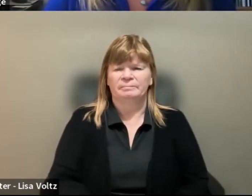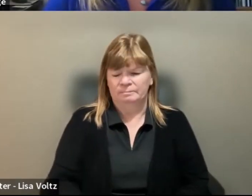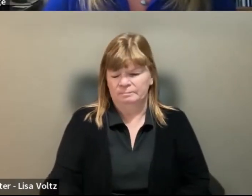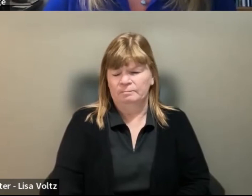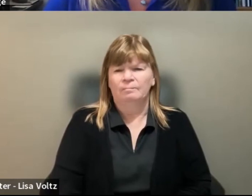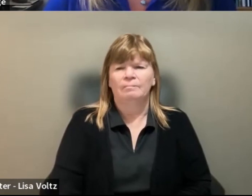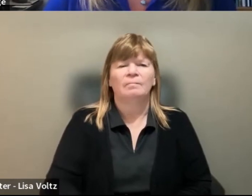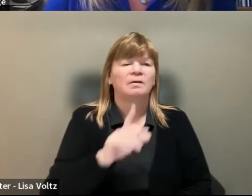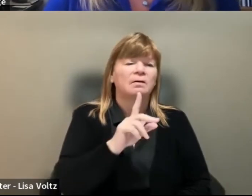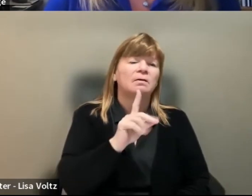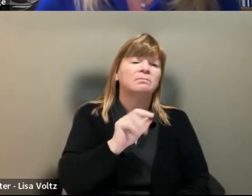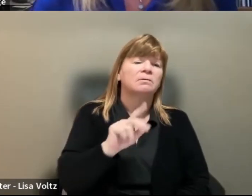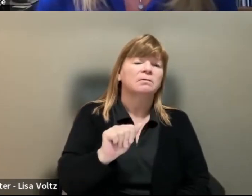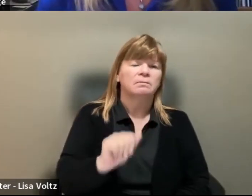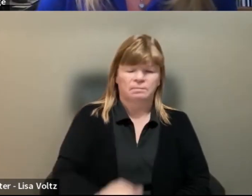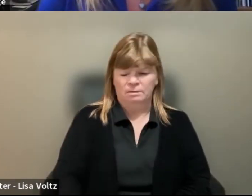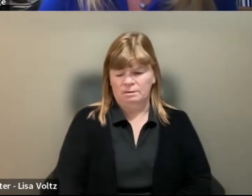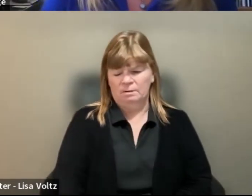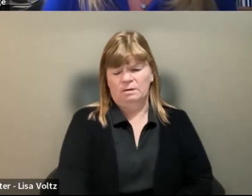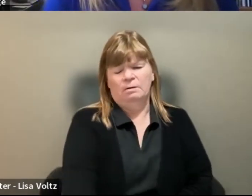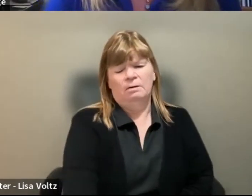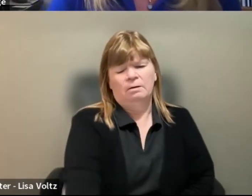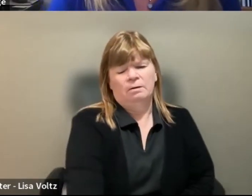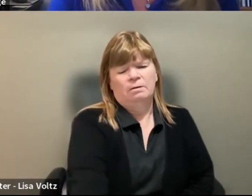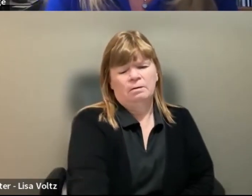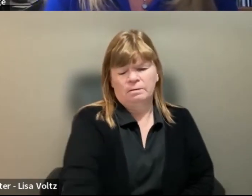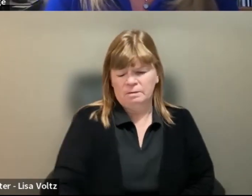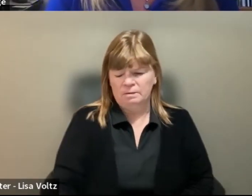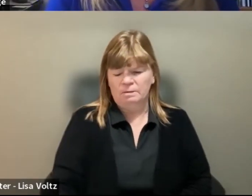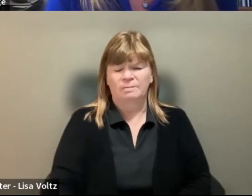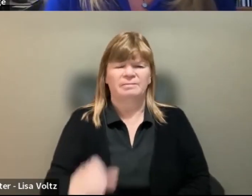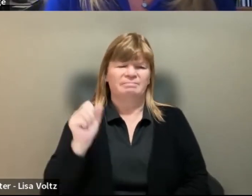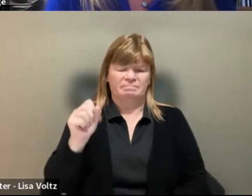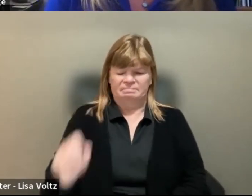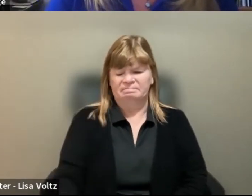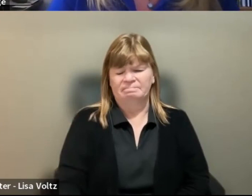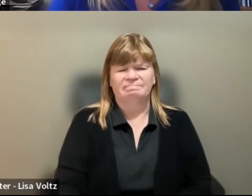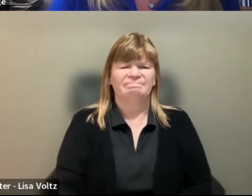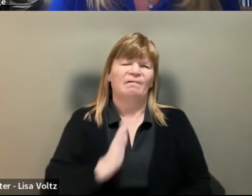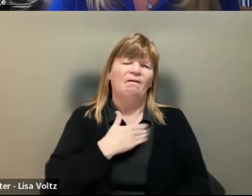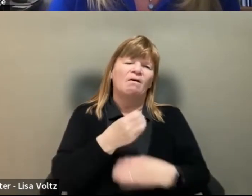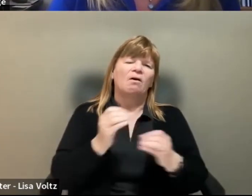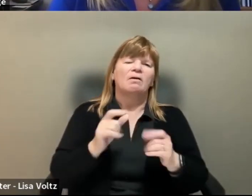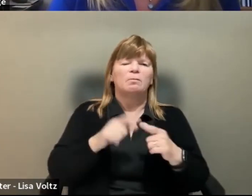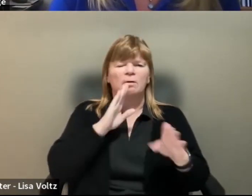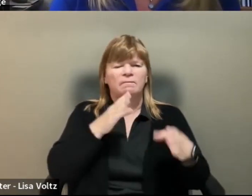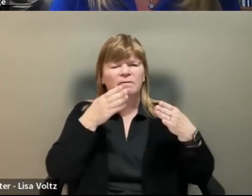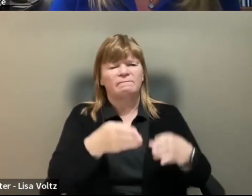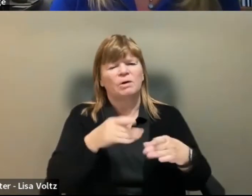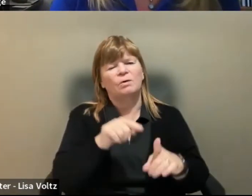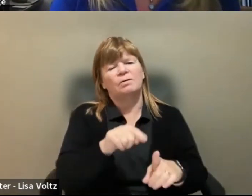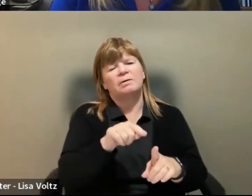And Donna? Yeah, thanks. So in our office, we're fairly focused in on, we are